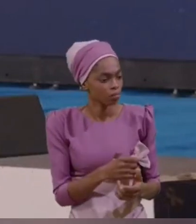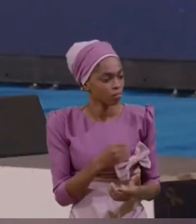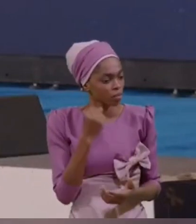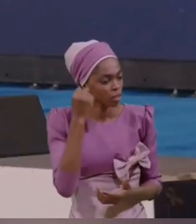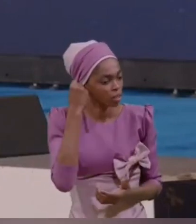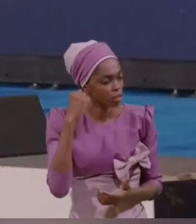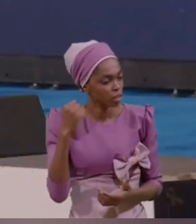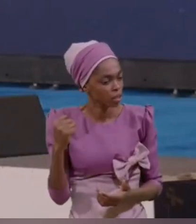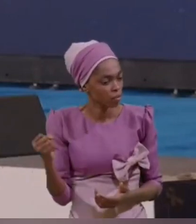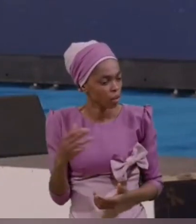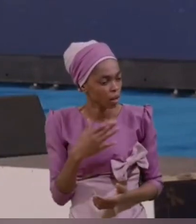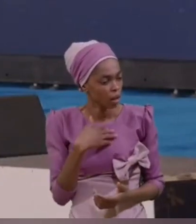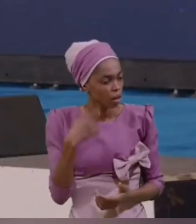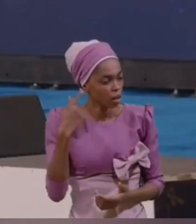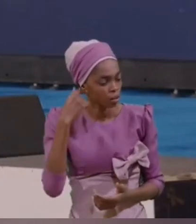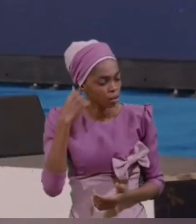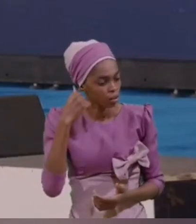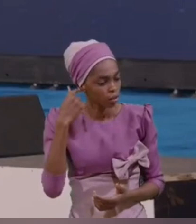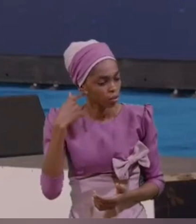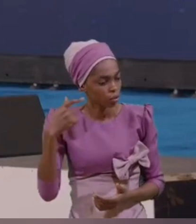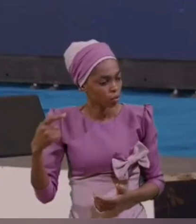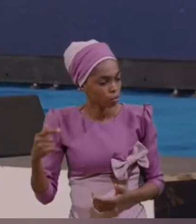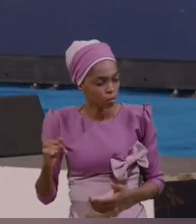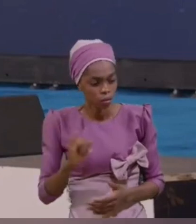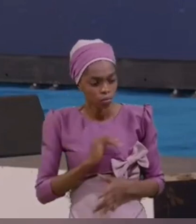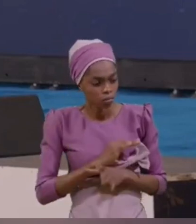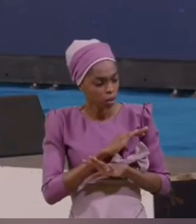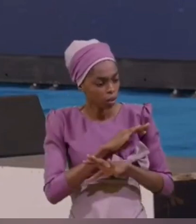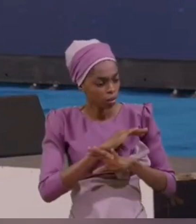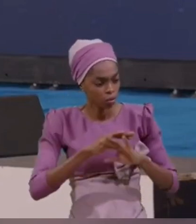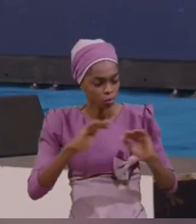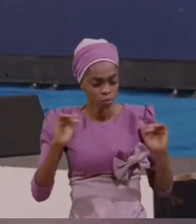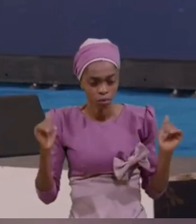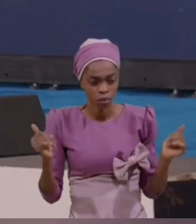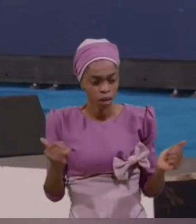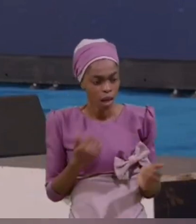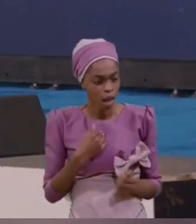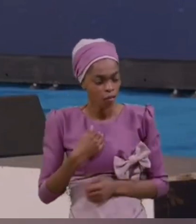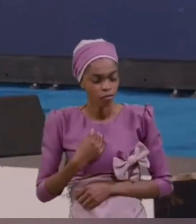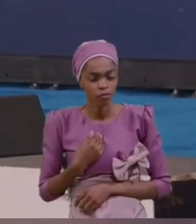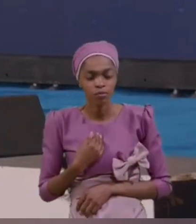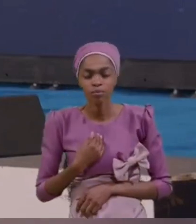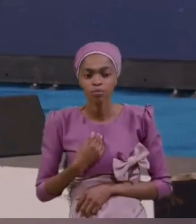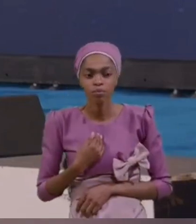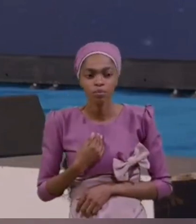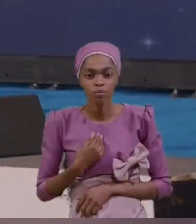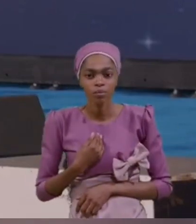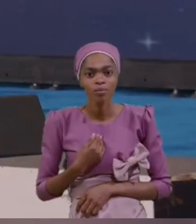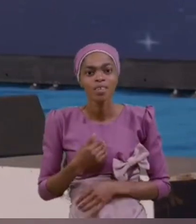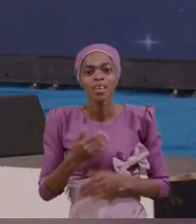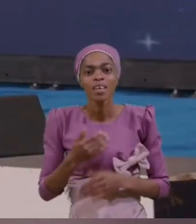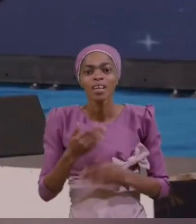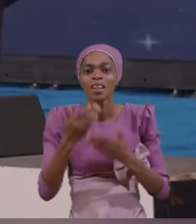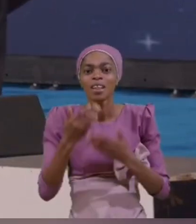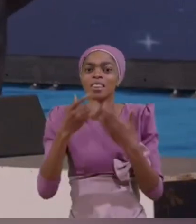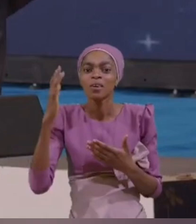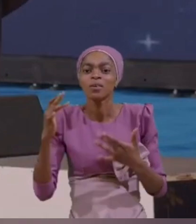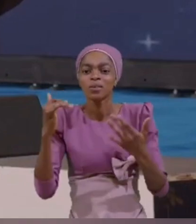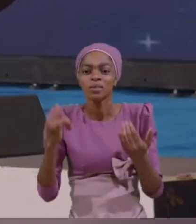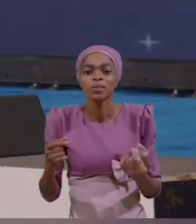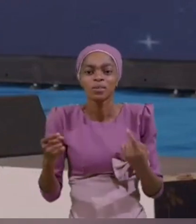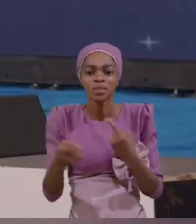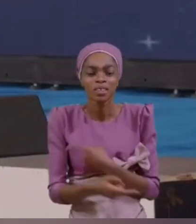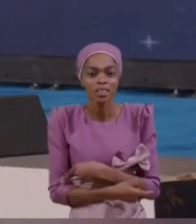and gold have I none. But thank God today, the